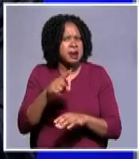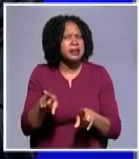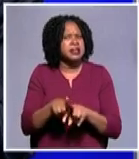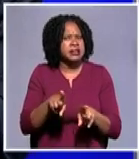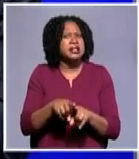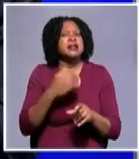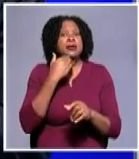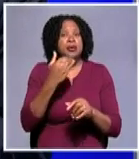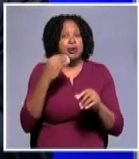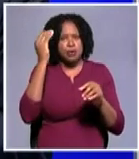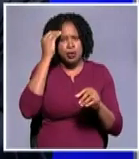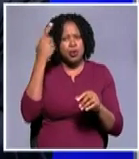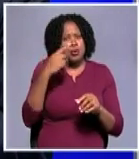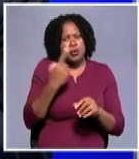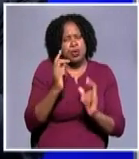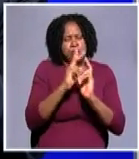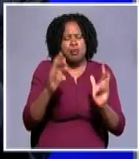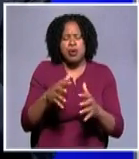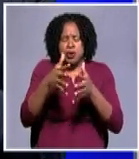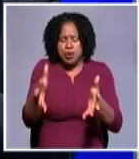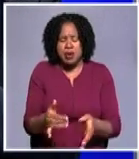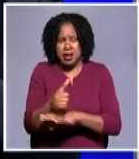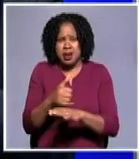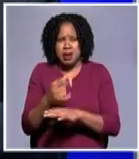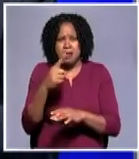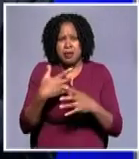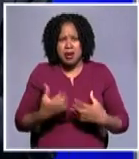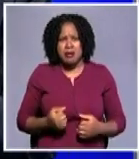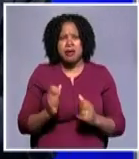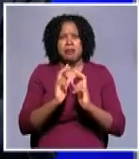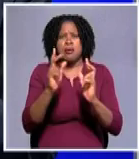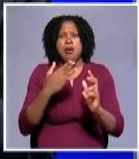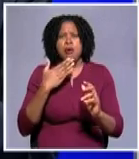note that it's not only those in the rural areas. We have people in the peri-urban areas,